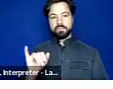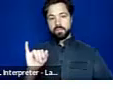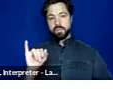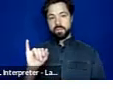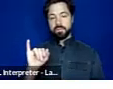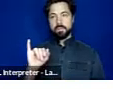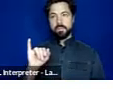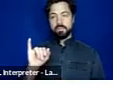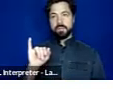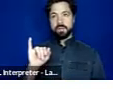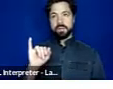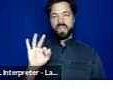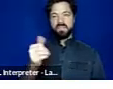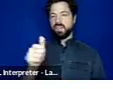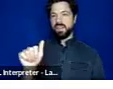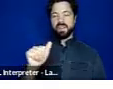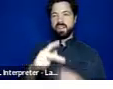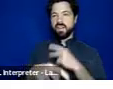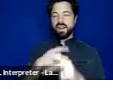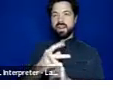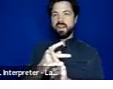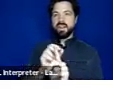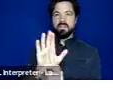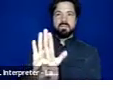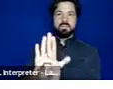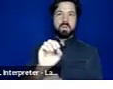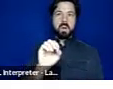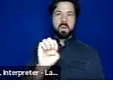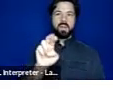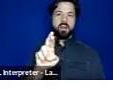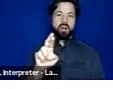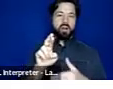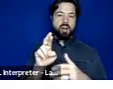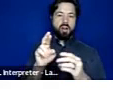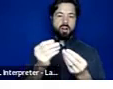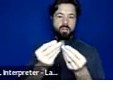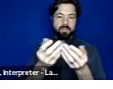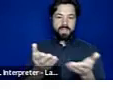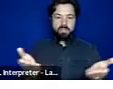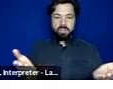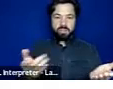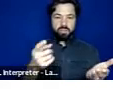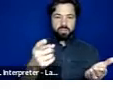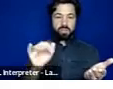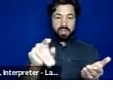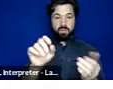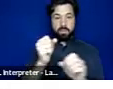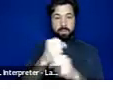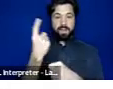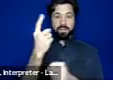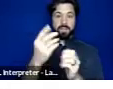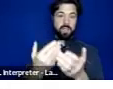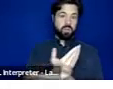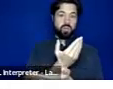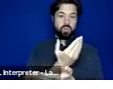do your own OER material, If you create something new, you're going